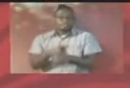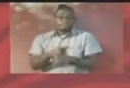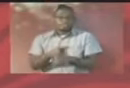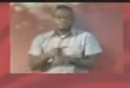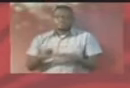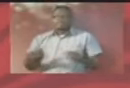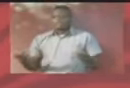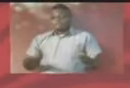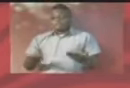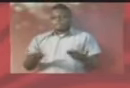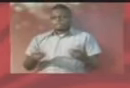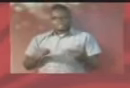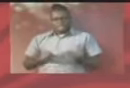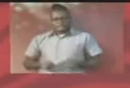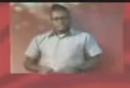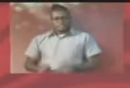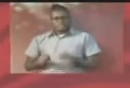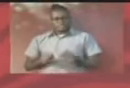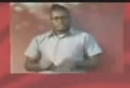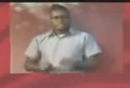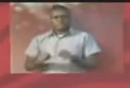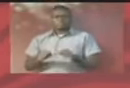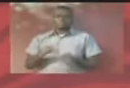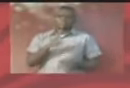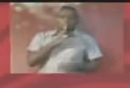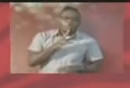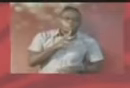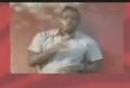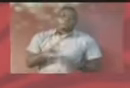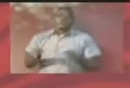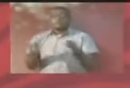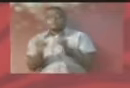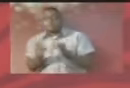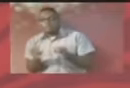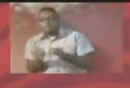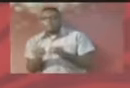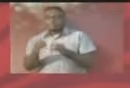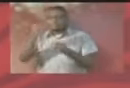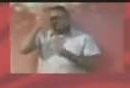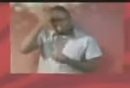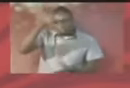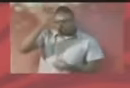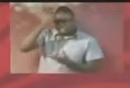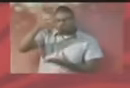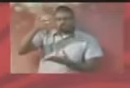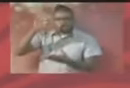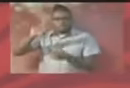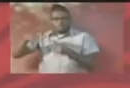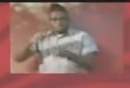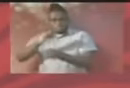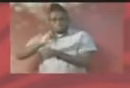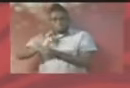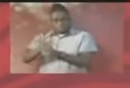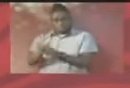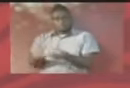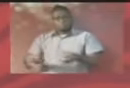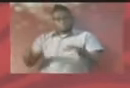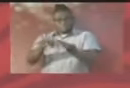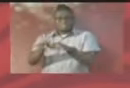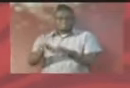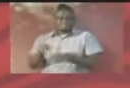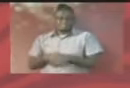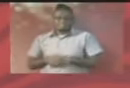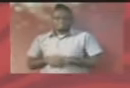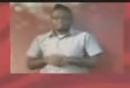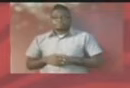to continue that discussion and reiterate some key facts on vaccination. Let me start off by